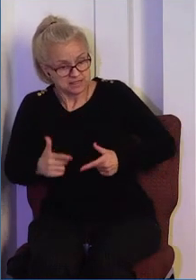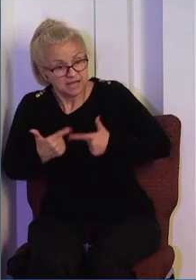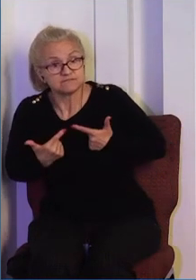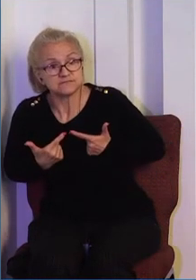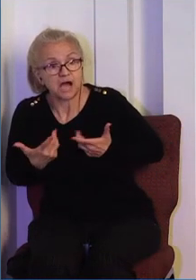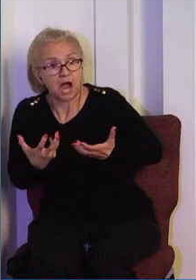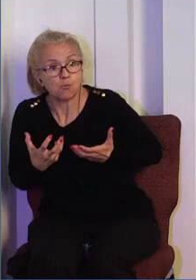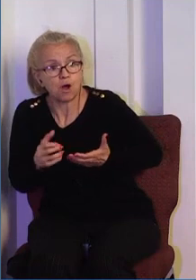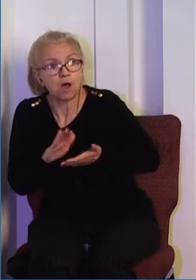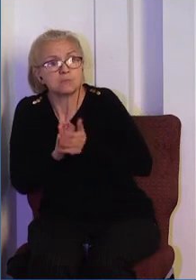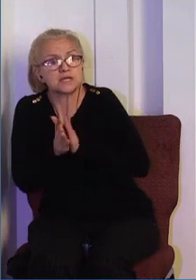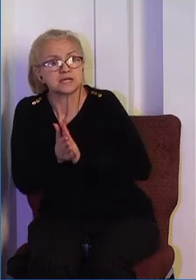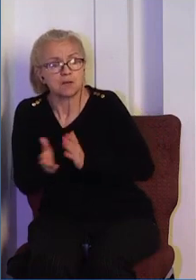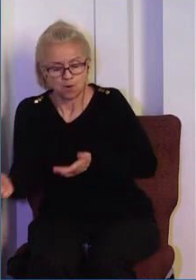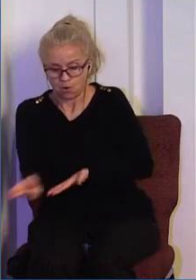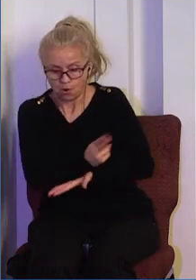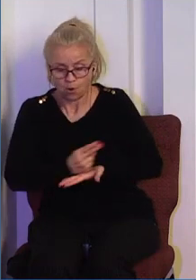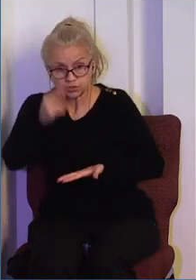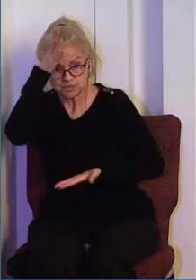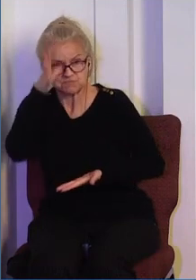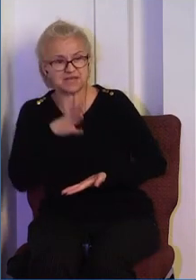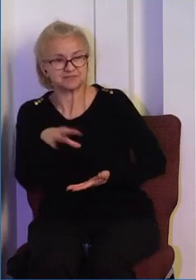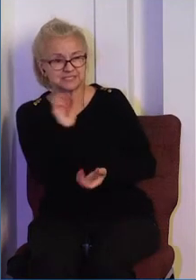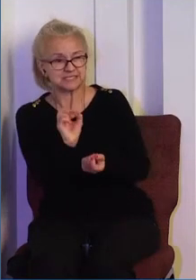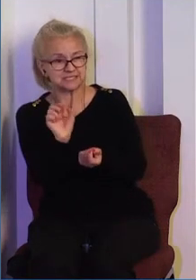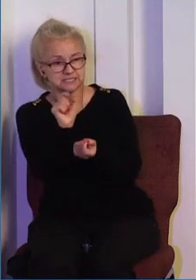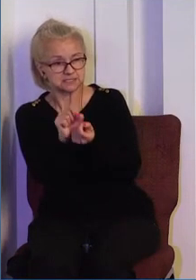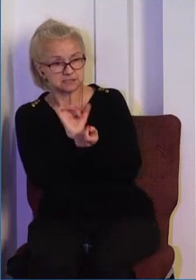want to be a holy man just like you."